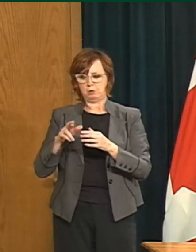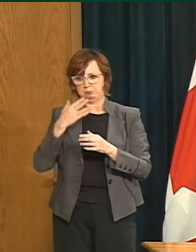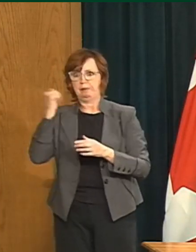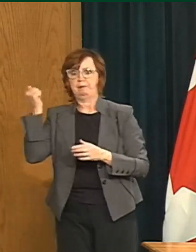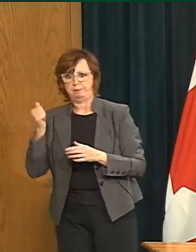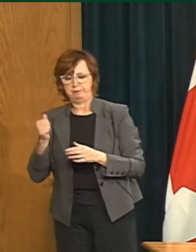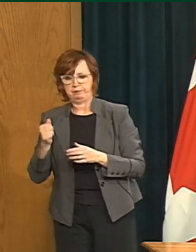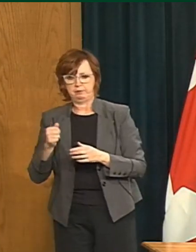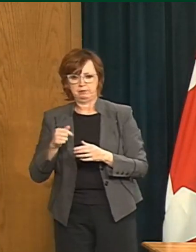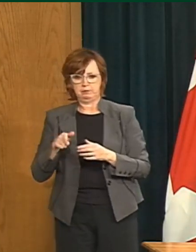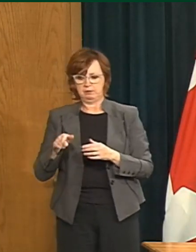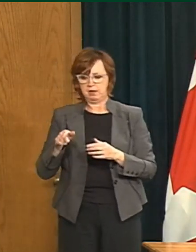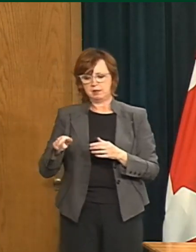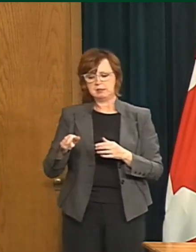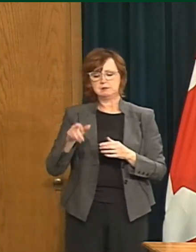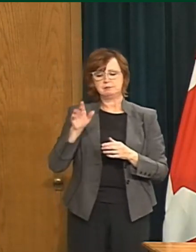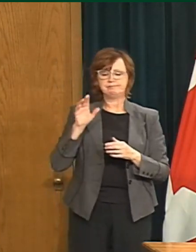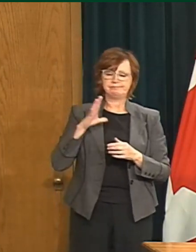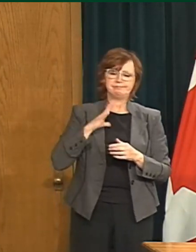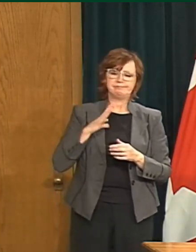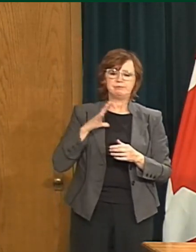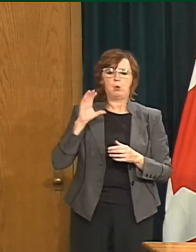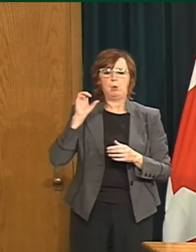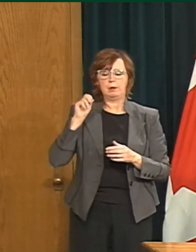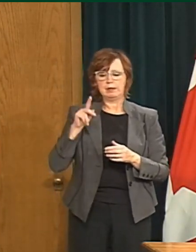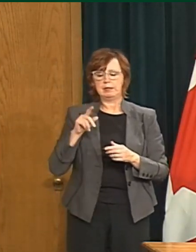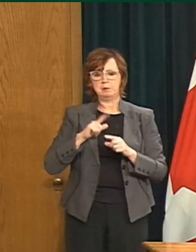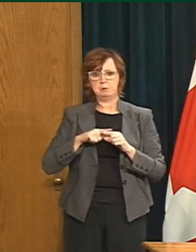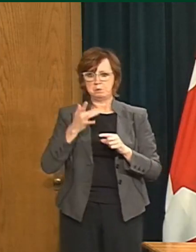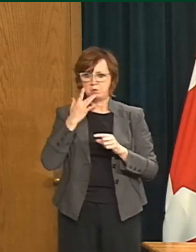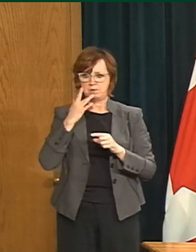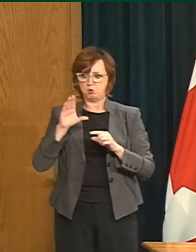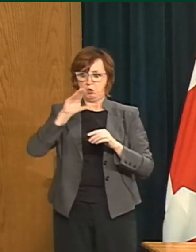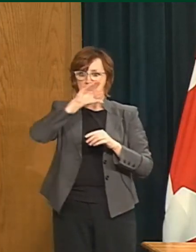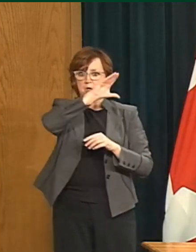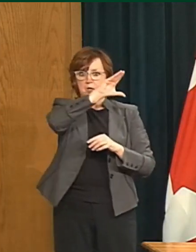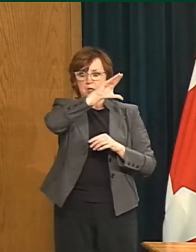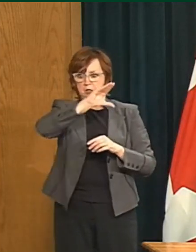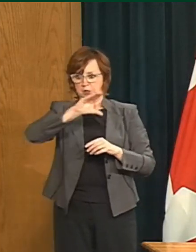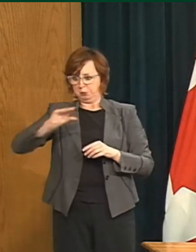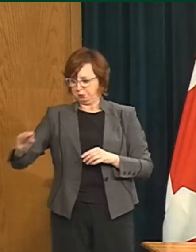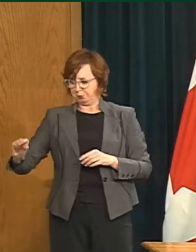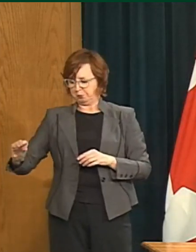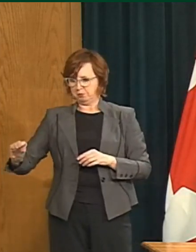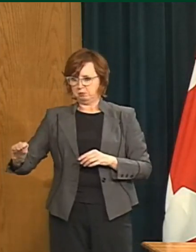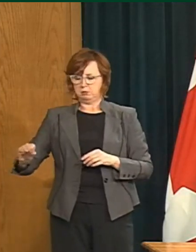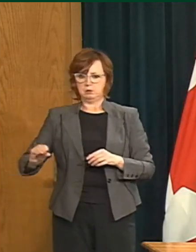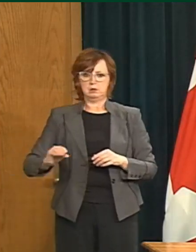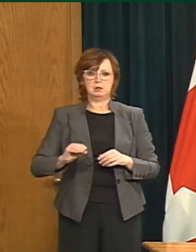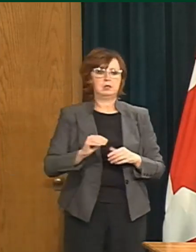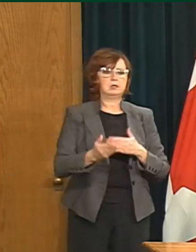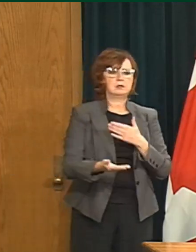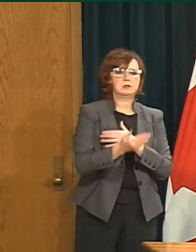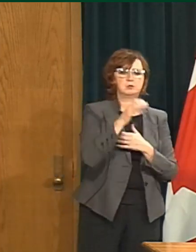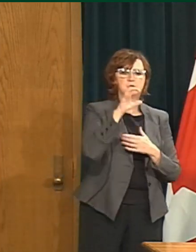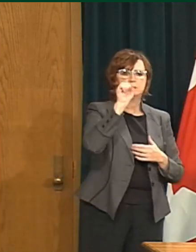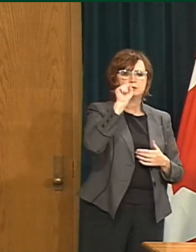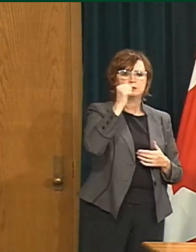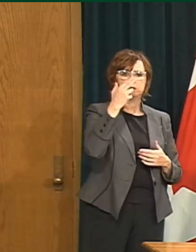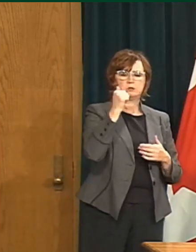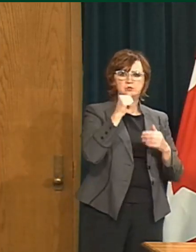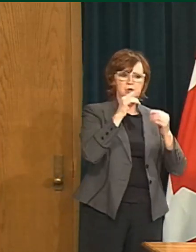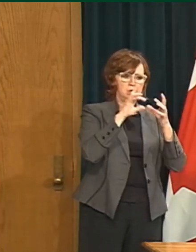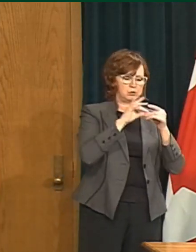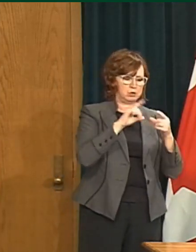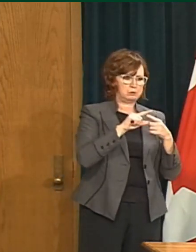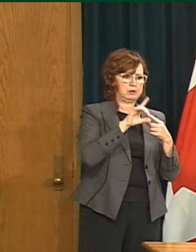But, as many speakers this morning, Dr. Susan Shaw and Scott Livingston and others said, we need to sustain that. And